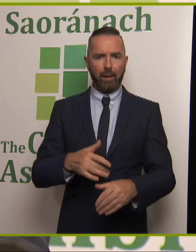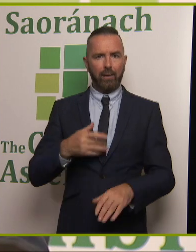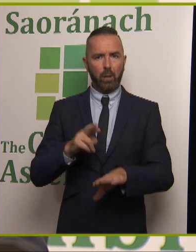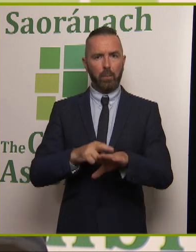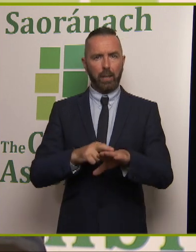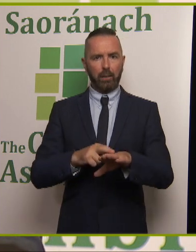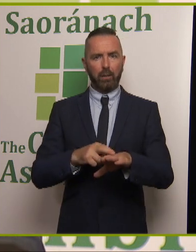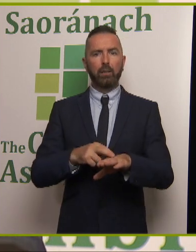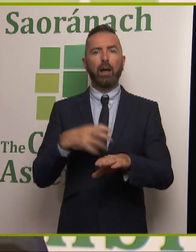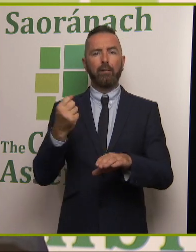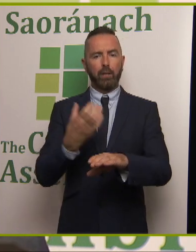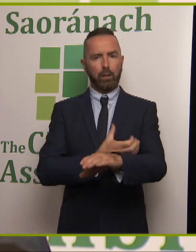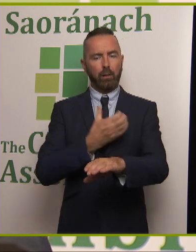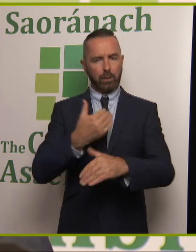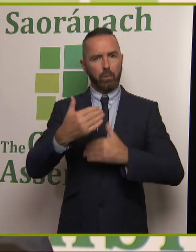urgency.